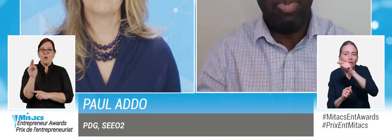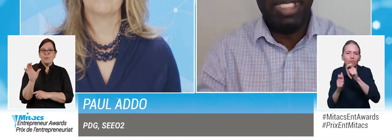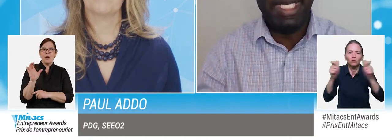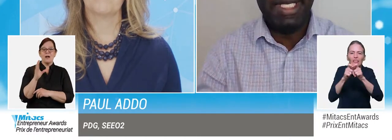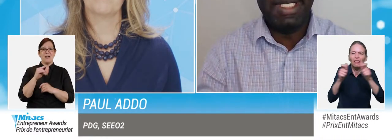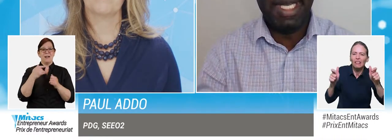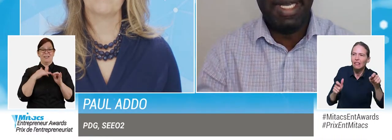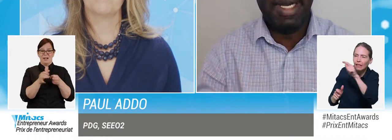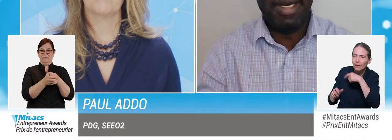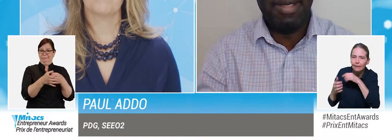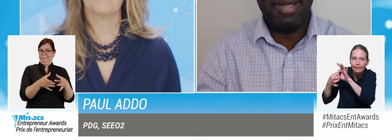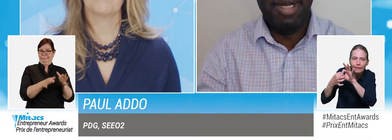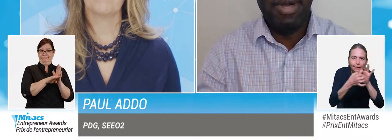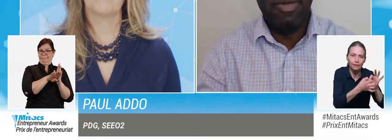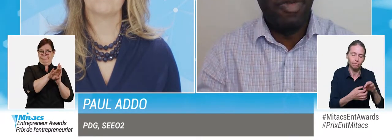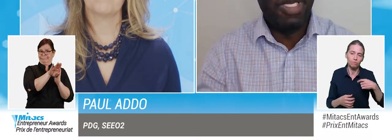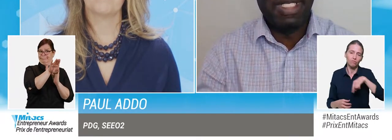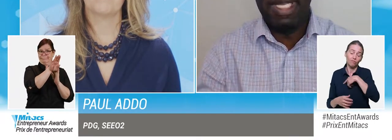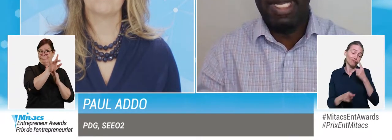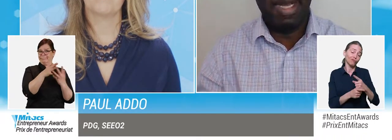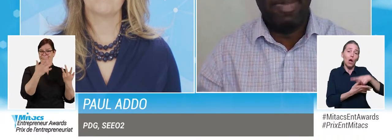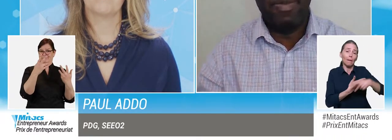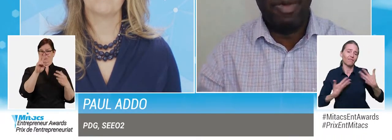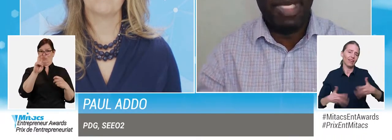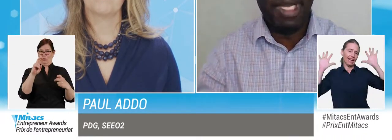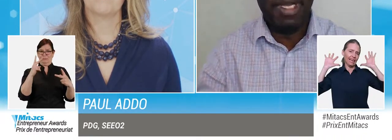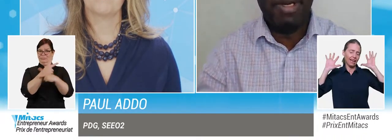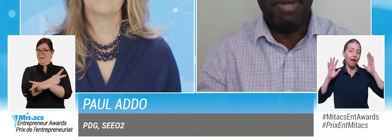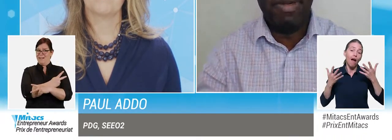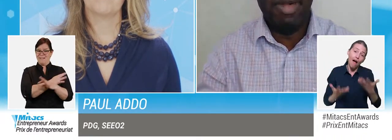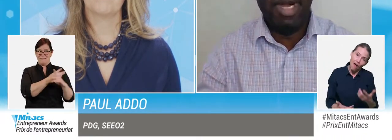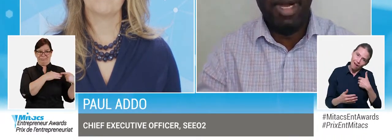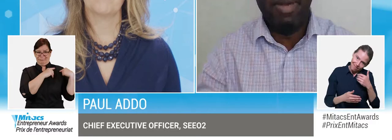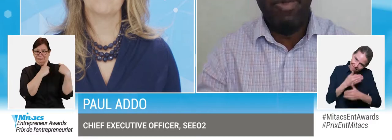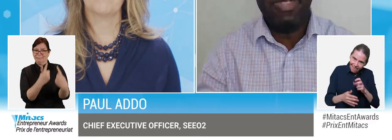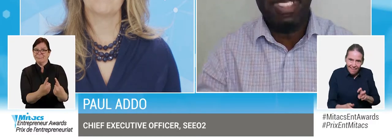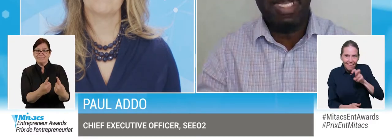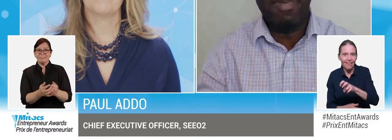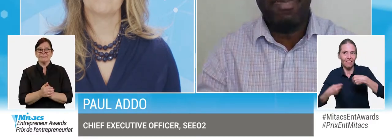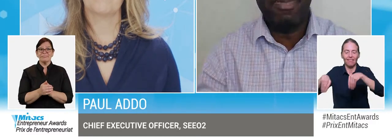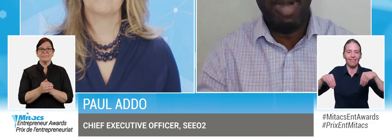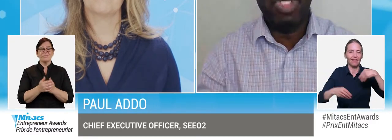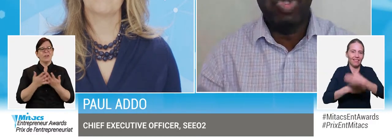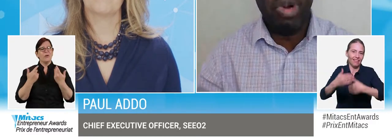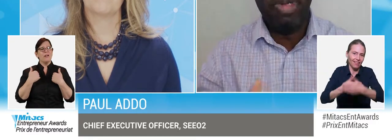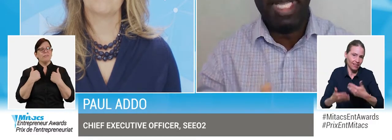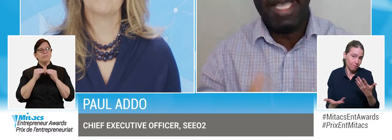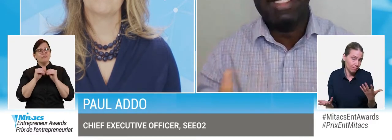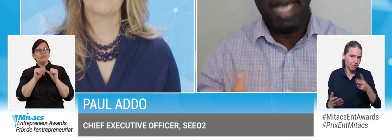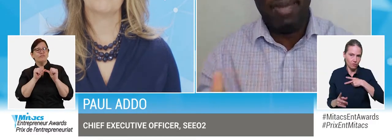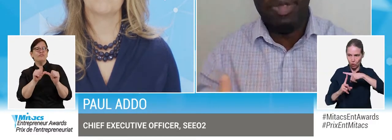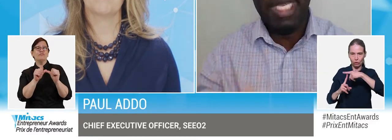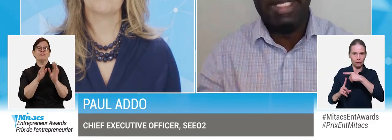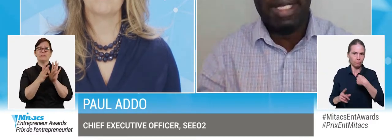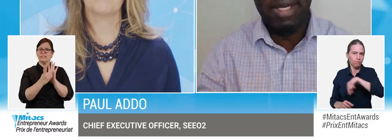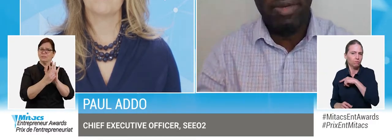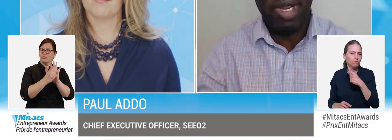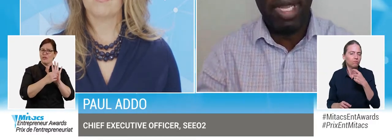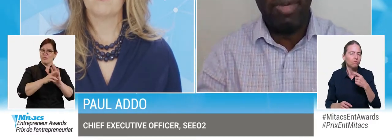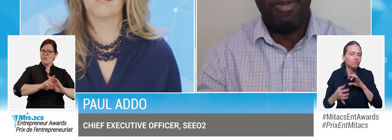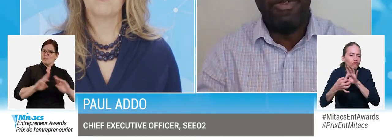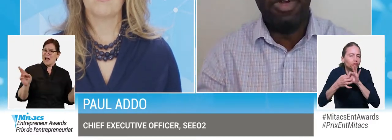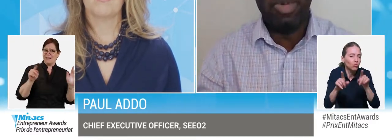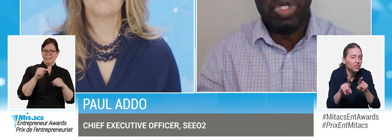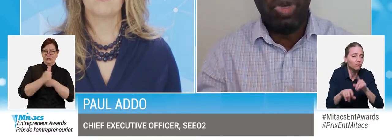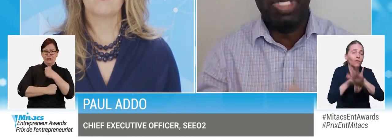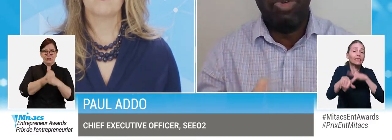we incorporated and we've been scaling up from there. We've scaled up about 200x up to date,